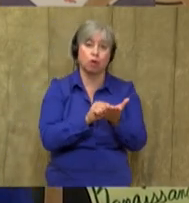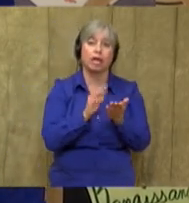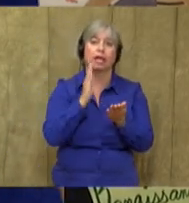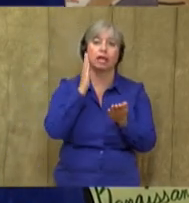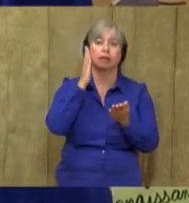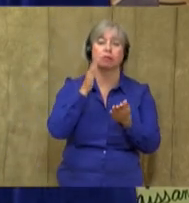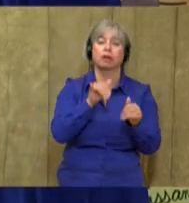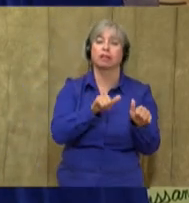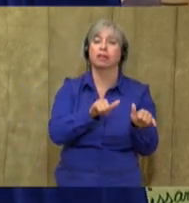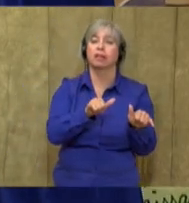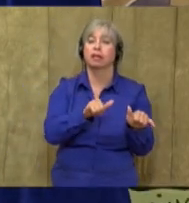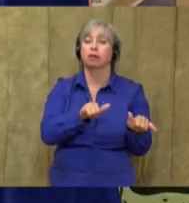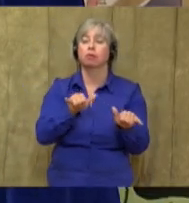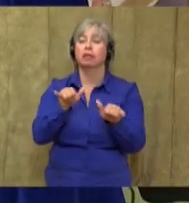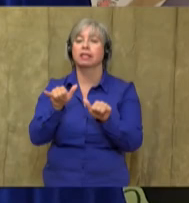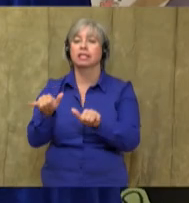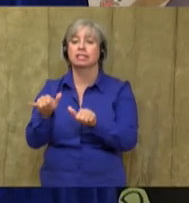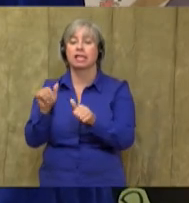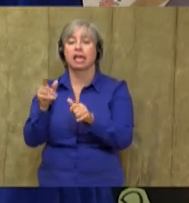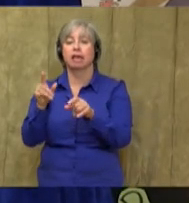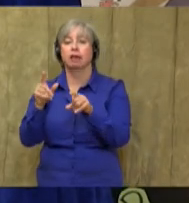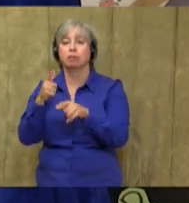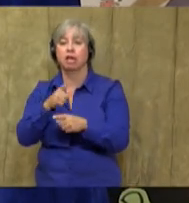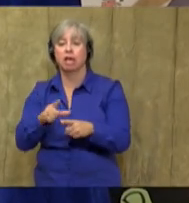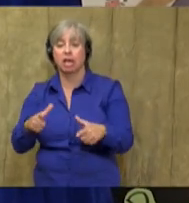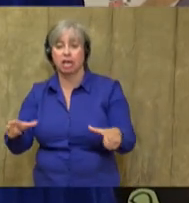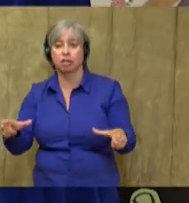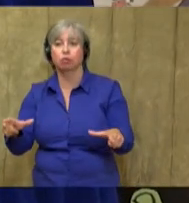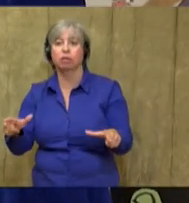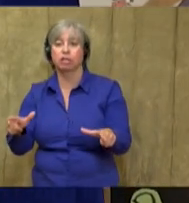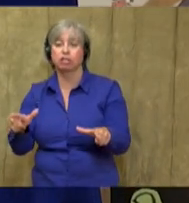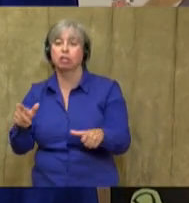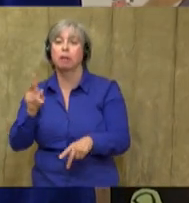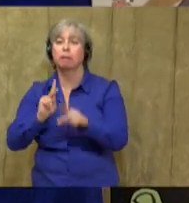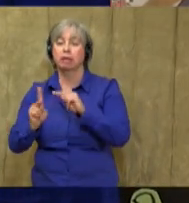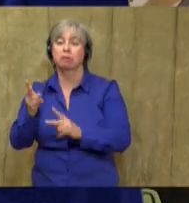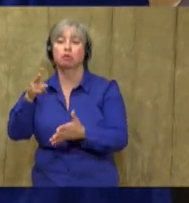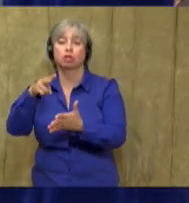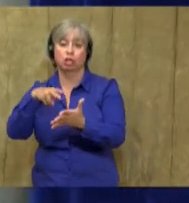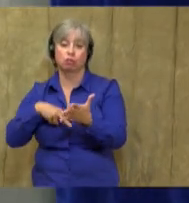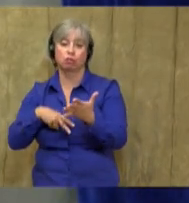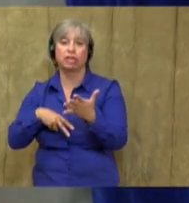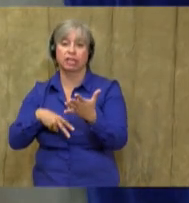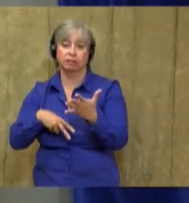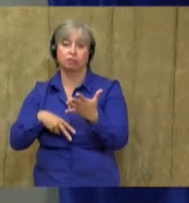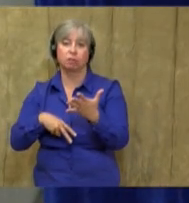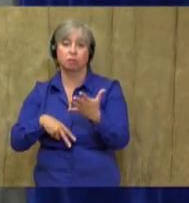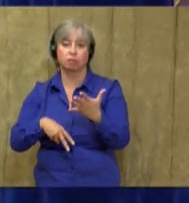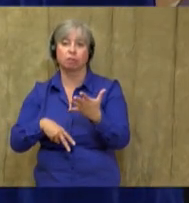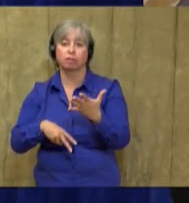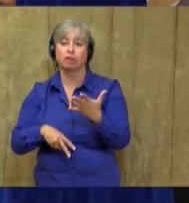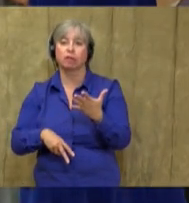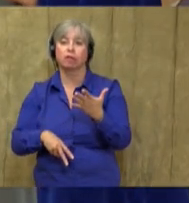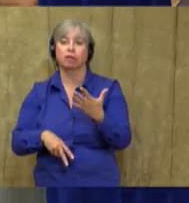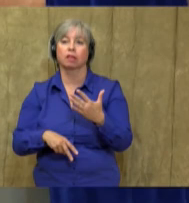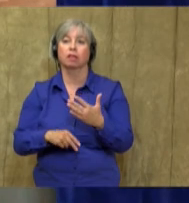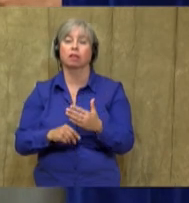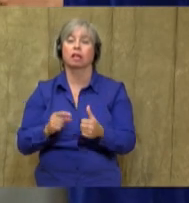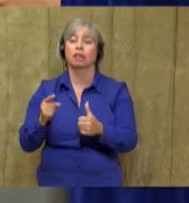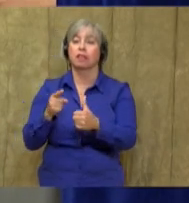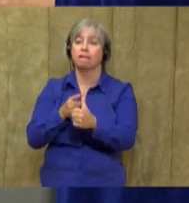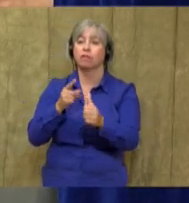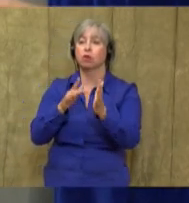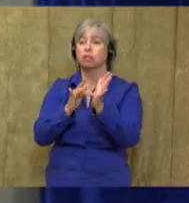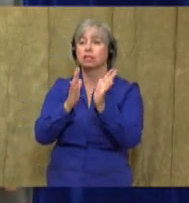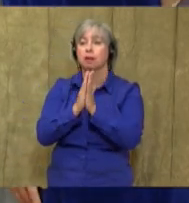read. Well, Gutenberg is going to be one of the first ones to mass print this Bible. And the Bible that he is going to use, the first one he's going